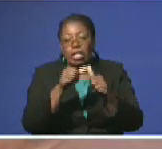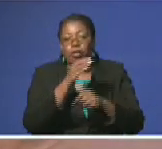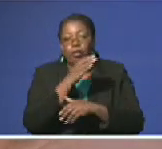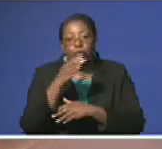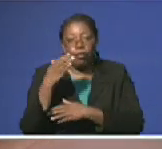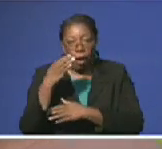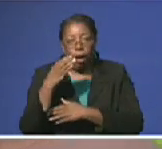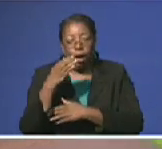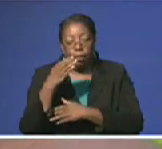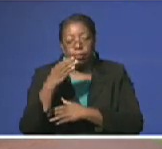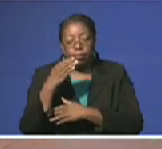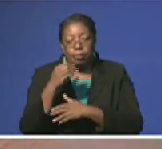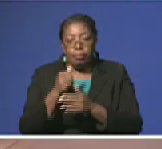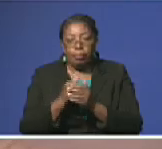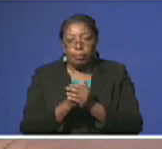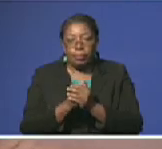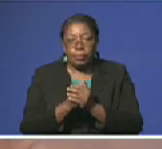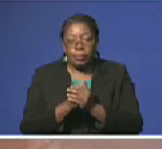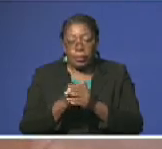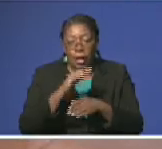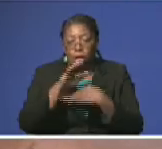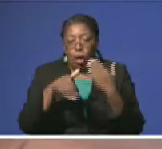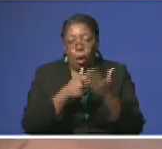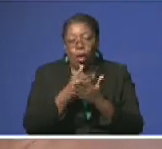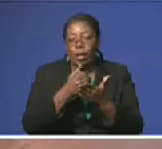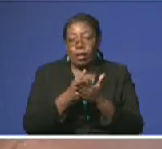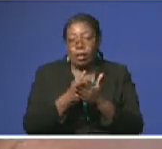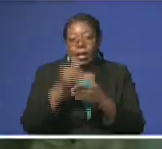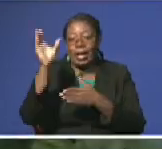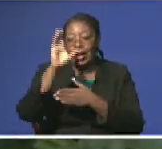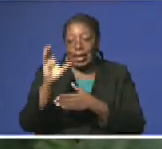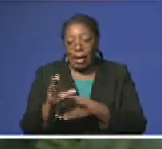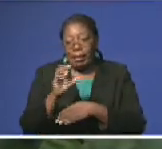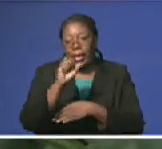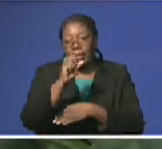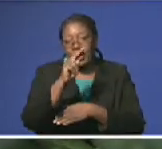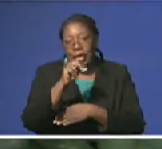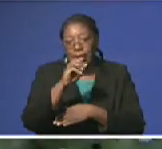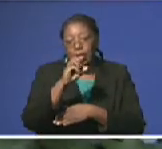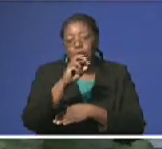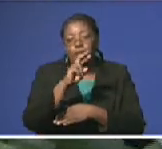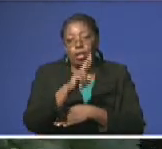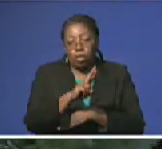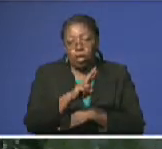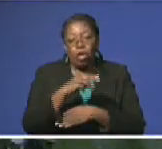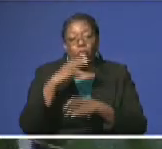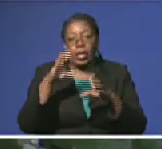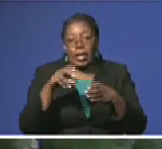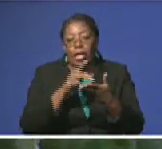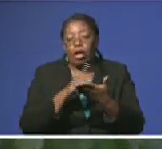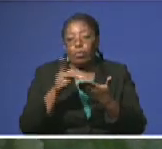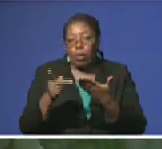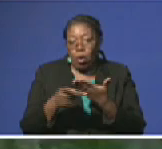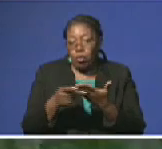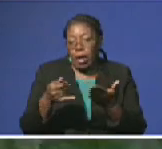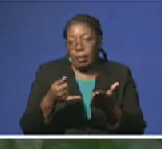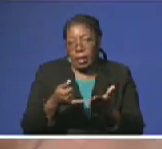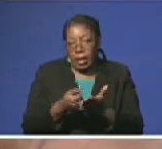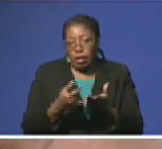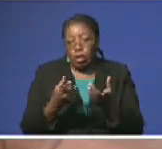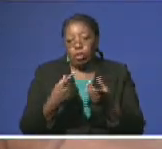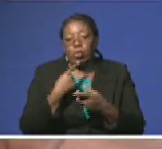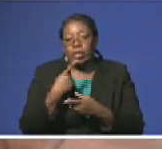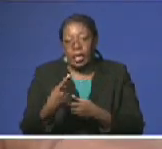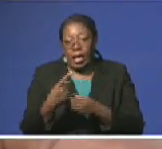different outputs and all of the hydro sensors and the climate sensors. And also we can program this Agritech system to